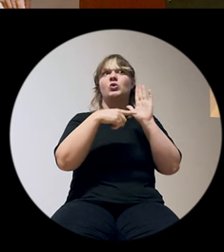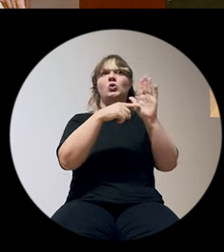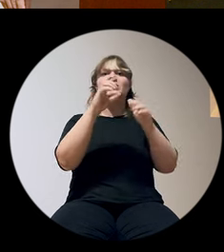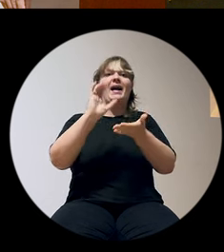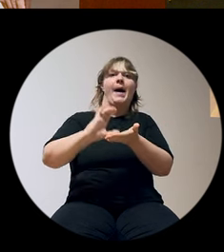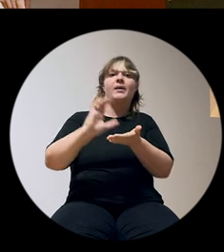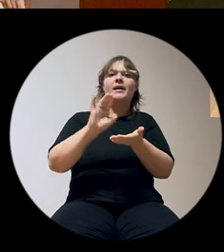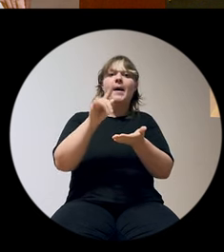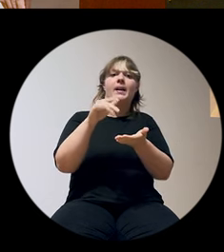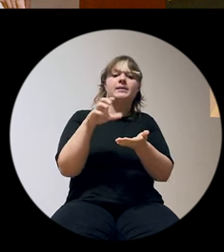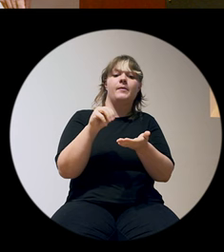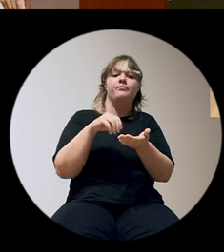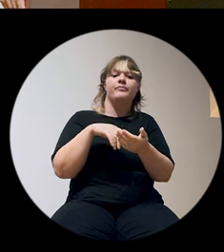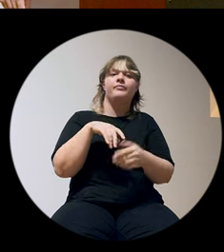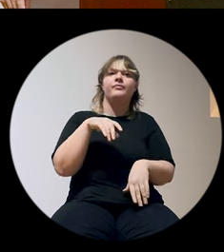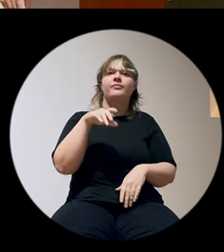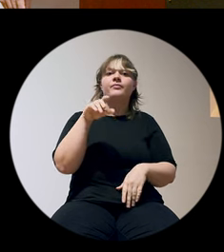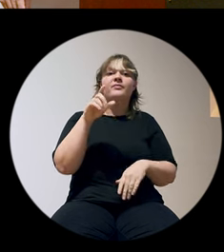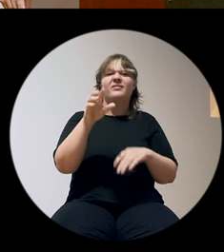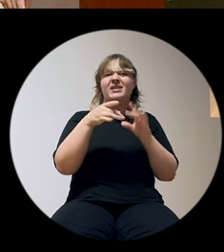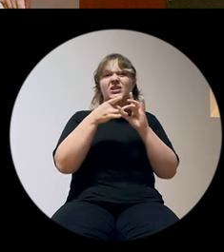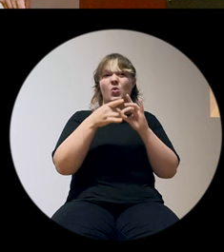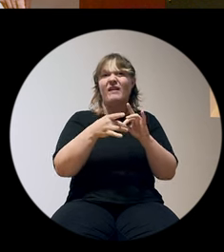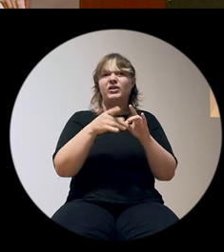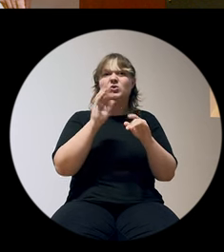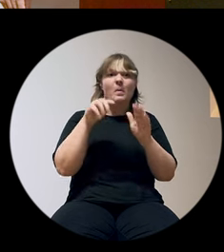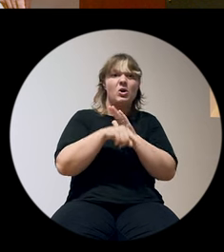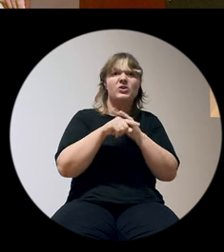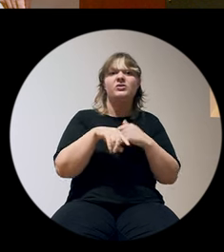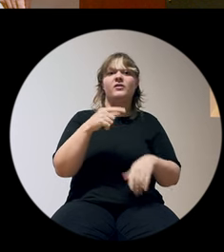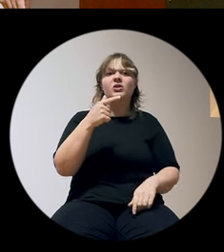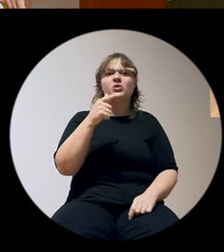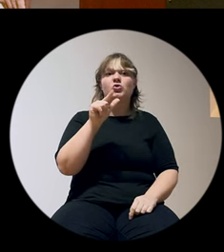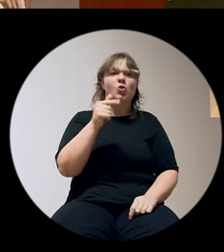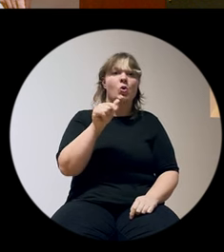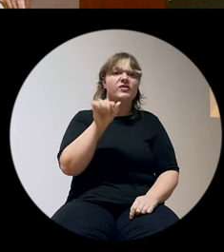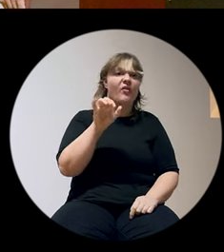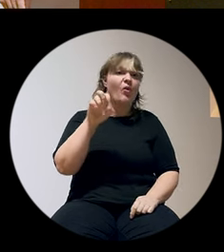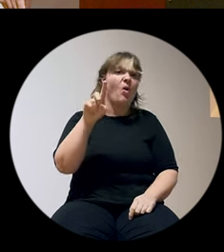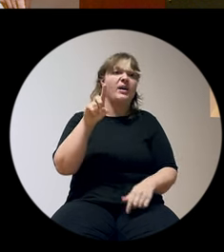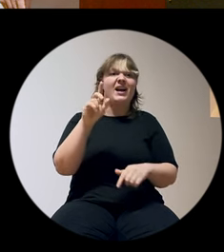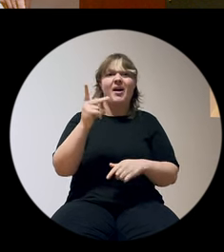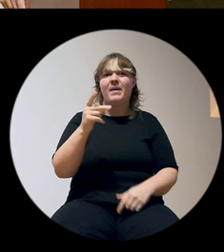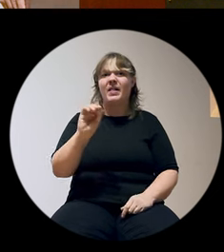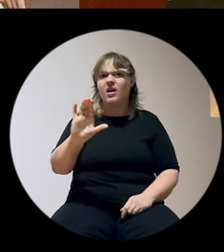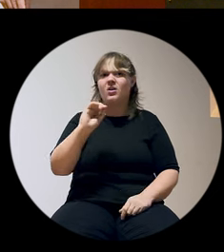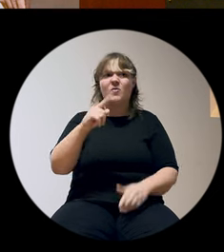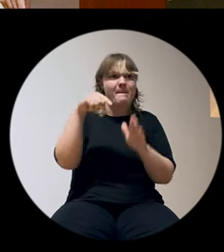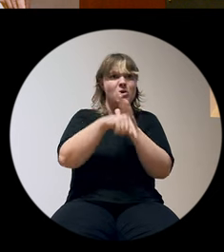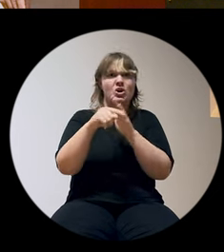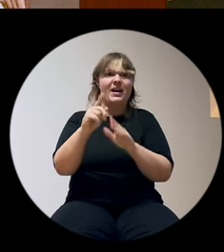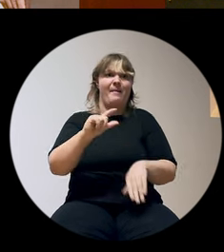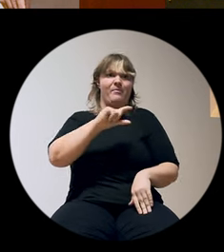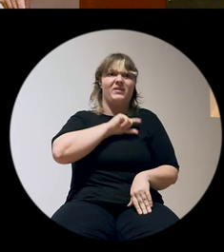Its text, pointed reference to the murders of Eric Garner, George Floyd, Tyree Nichols, and all people of color who have been murdered at the hands of police and agents